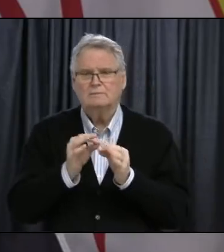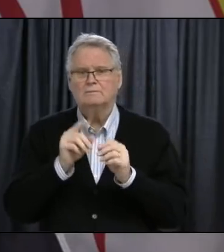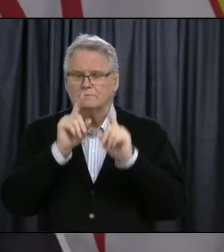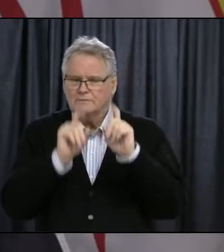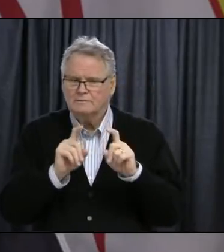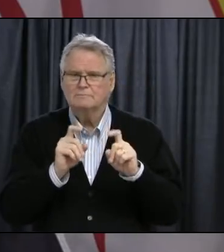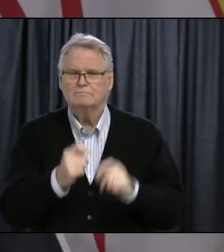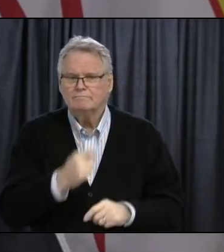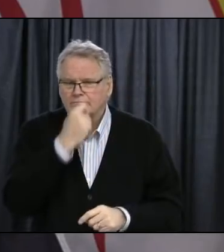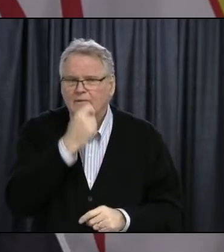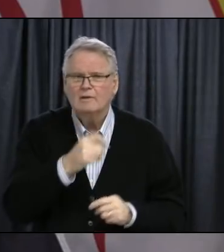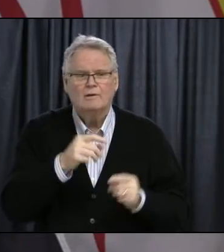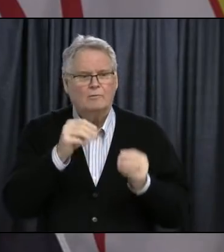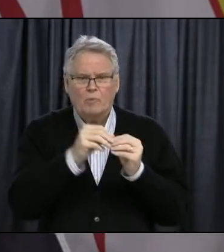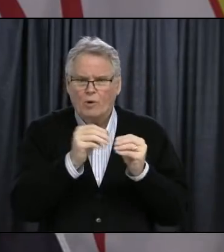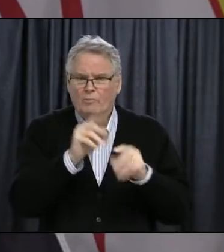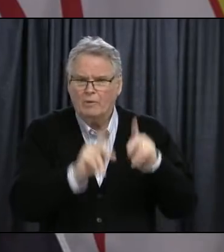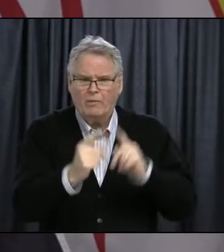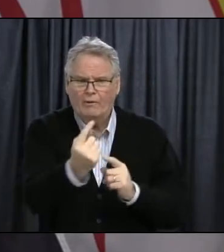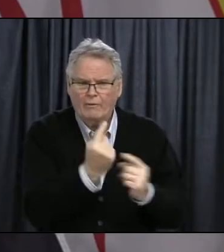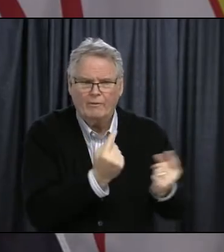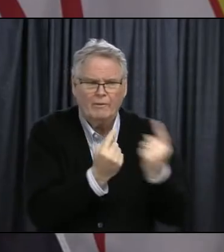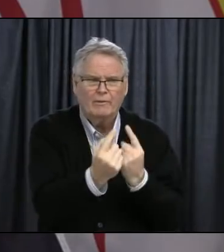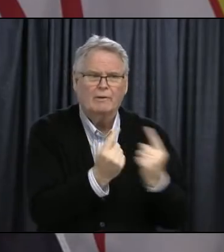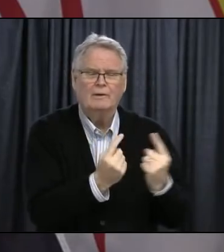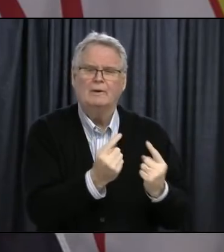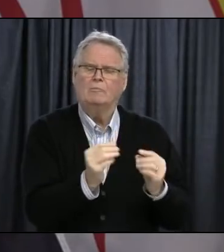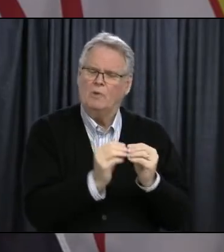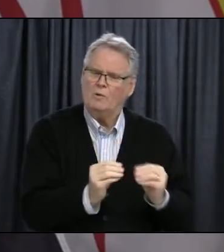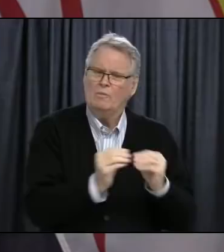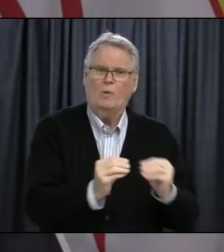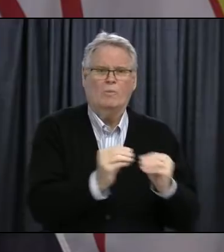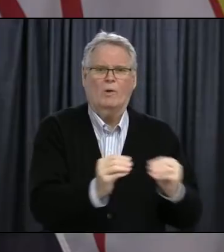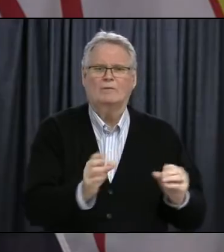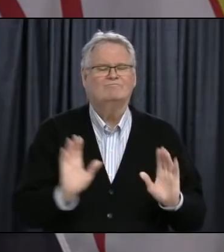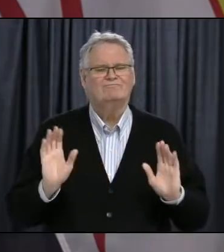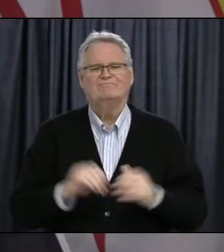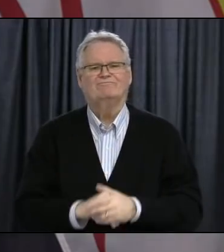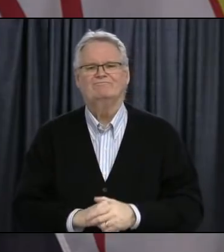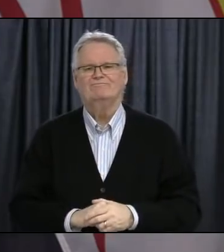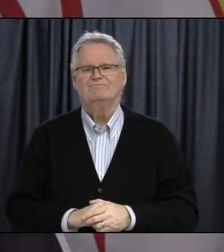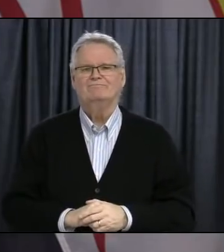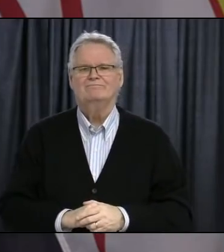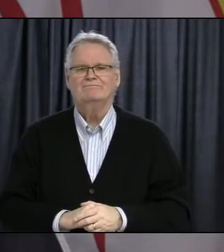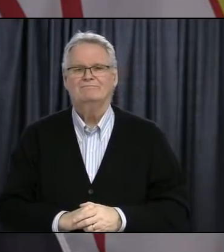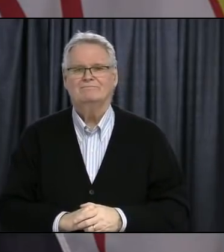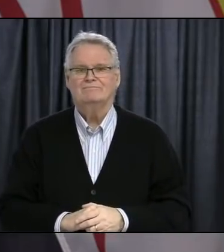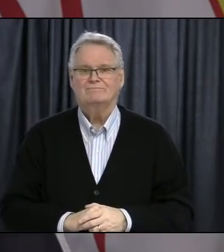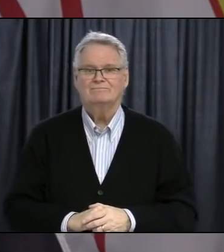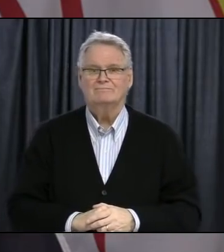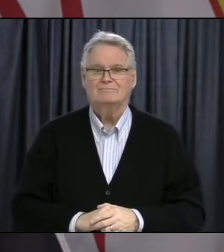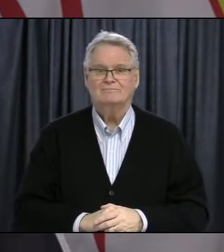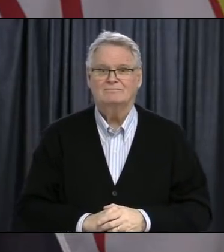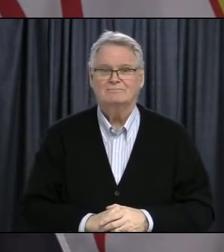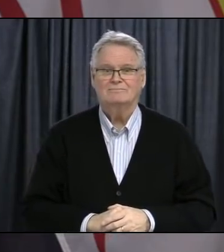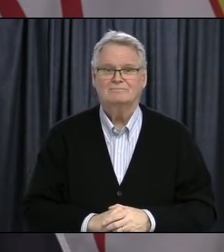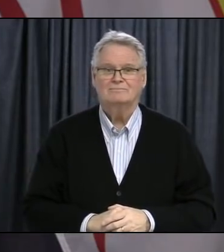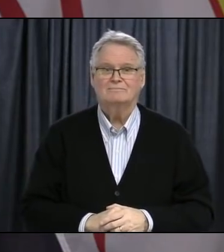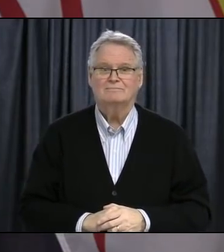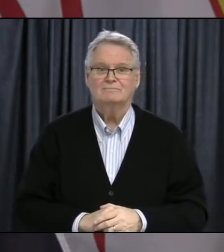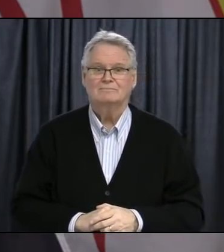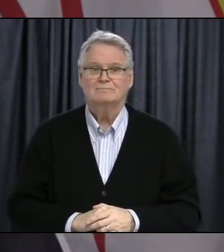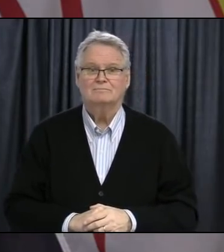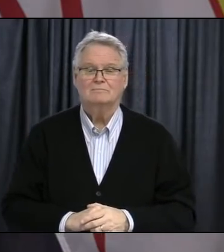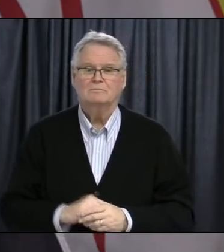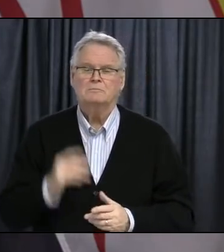It hasn't been even 2 weeks since our last case, right? So we do look for an extended period of time with